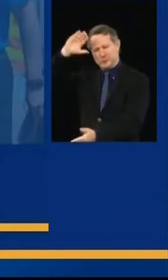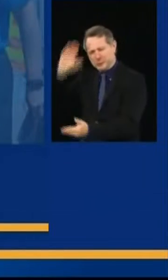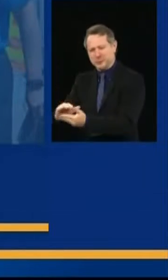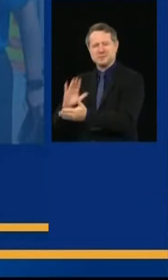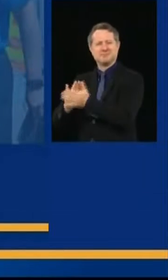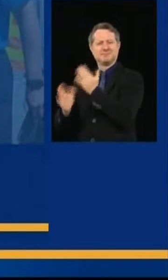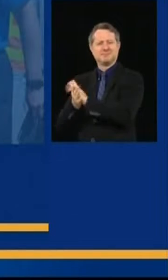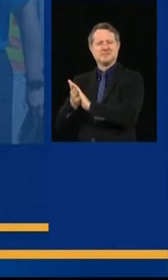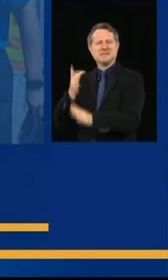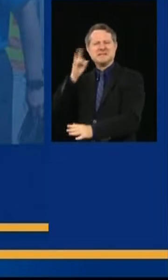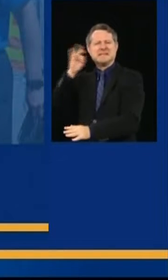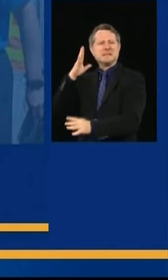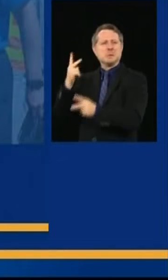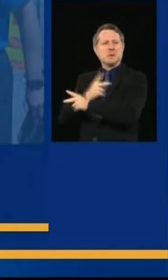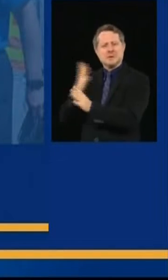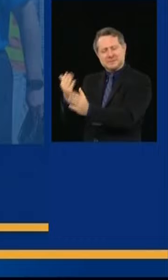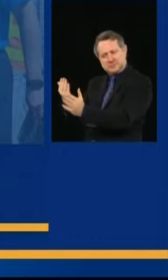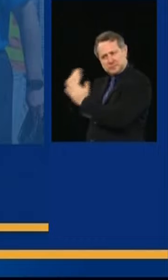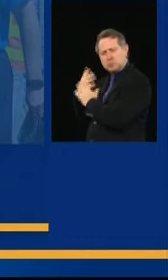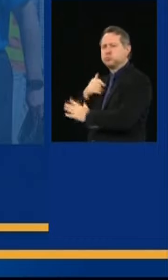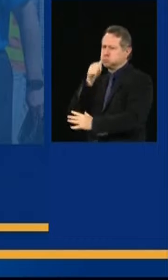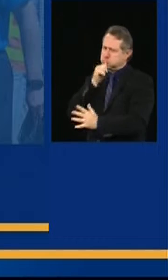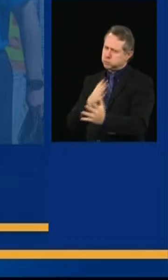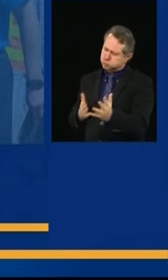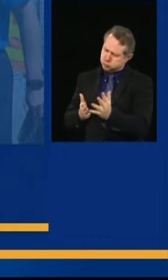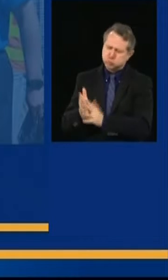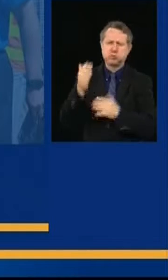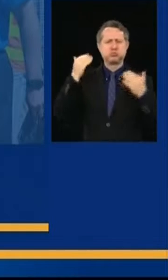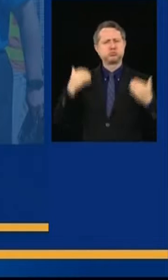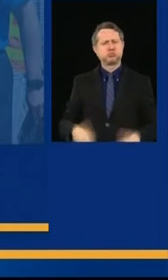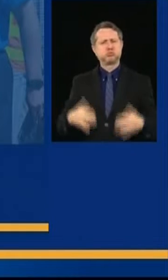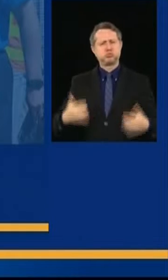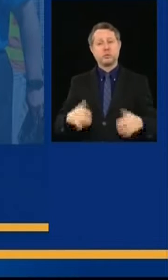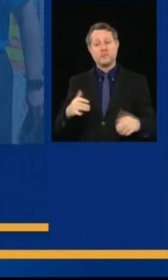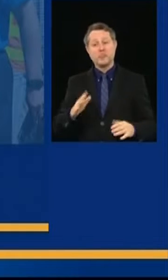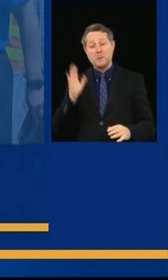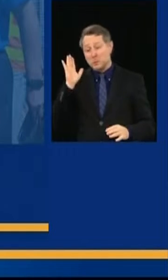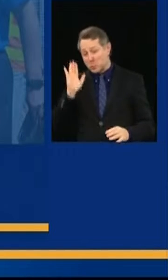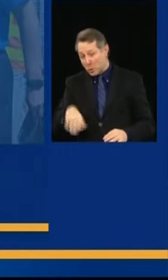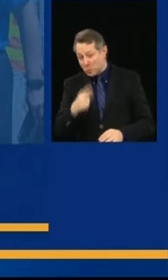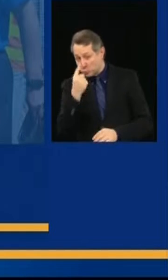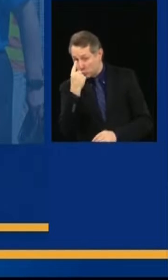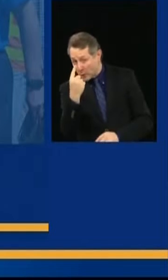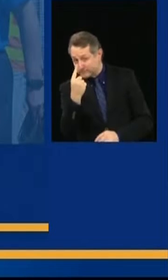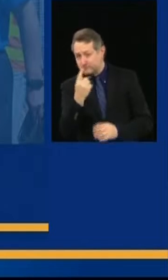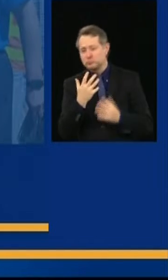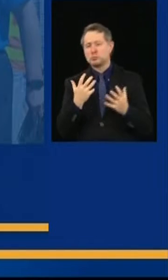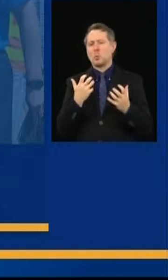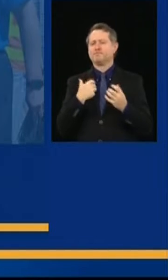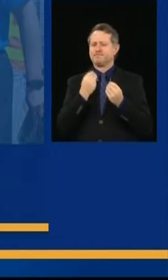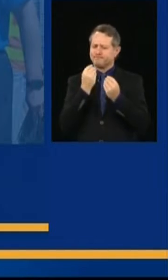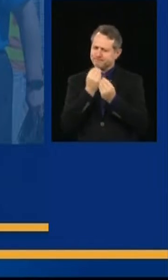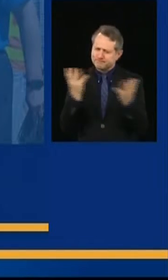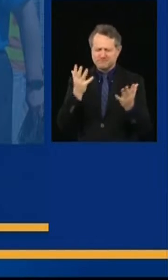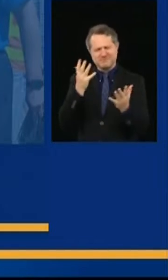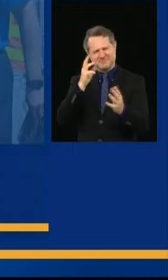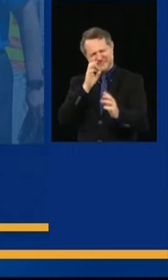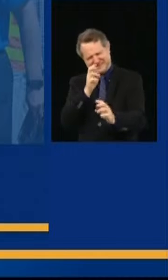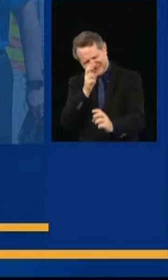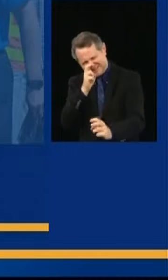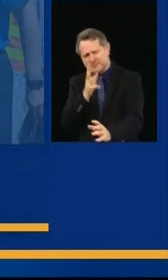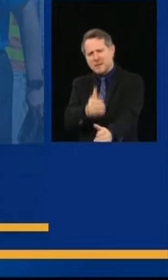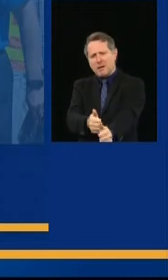the worst. One of the things we've been very diligent in doing is taking care of our essential